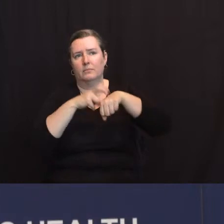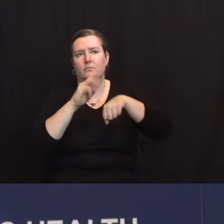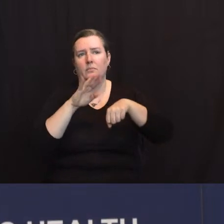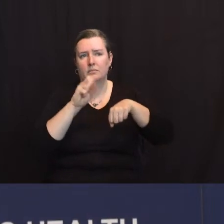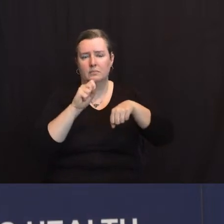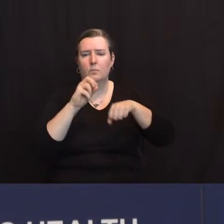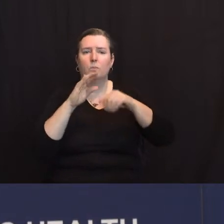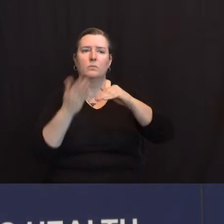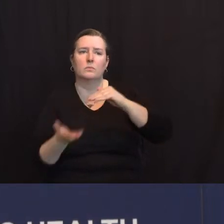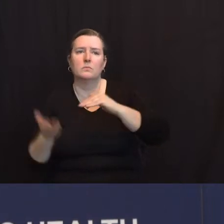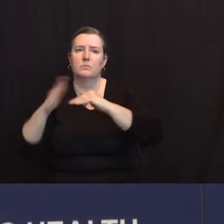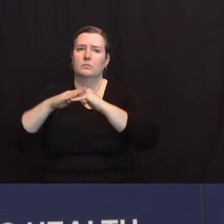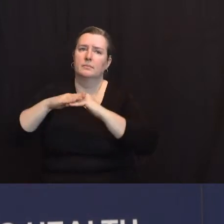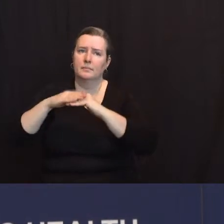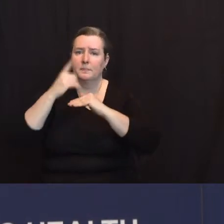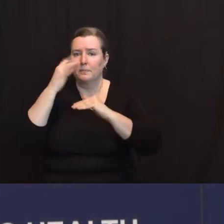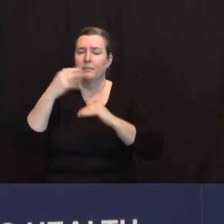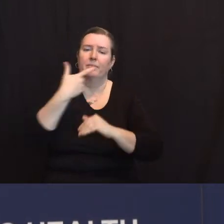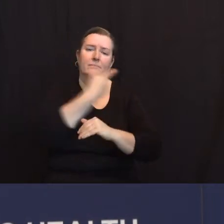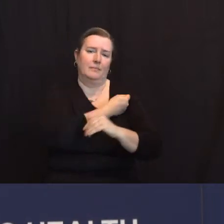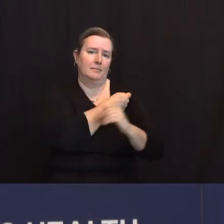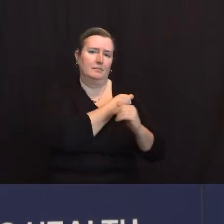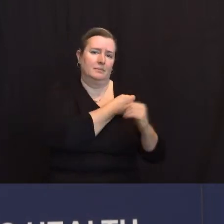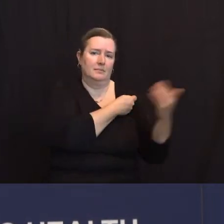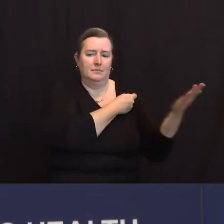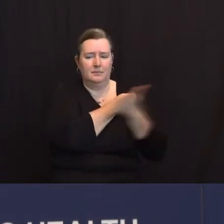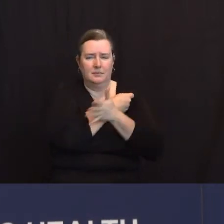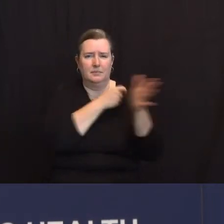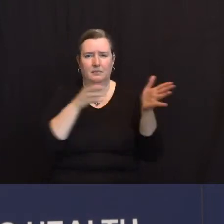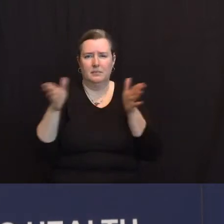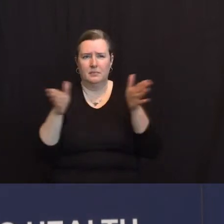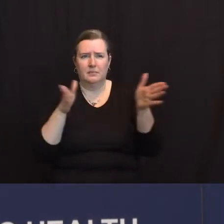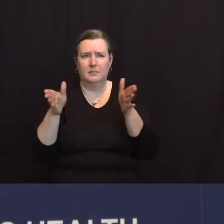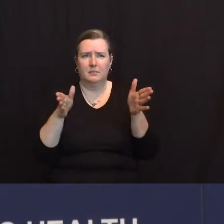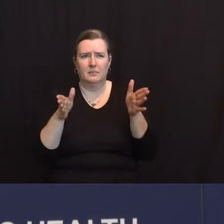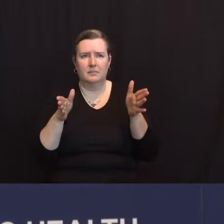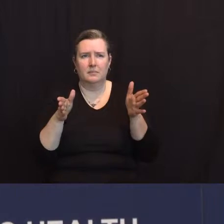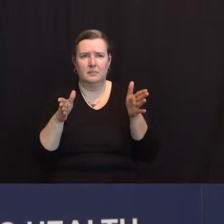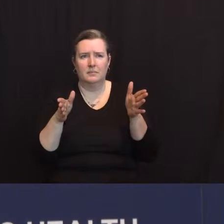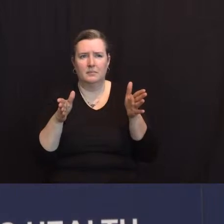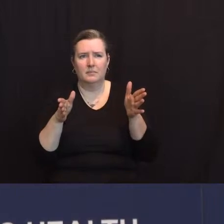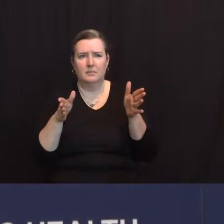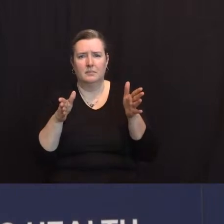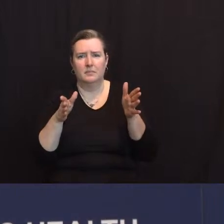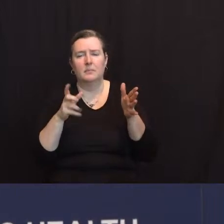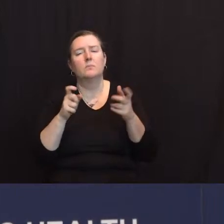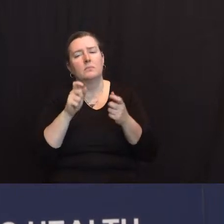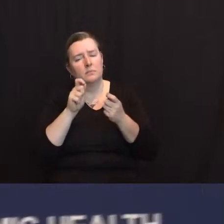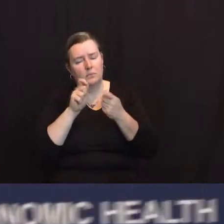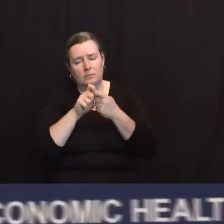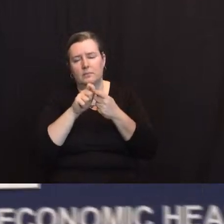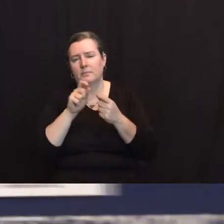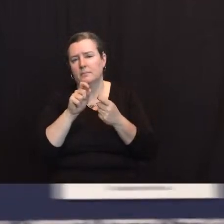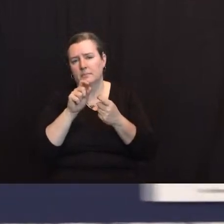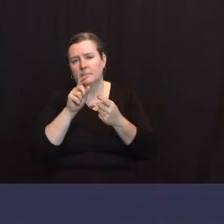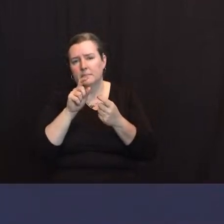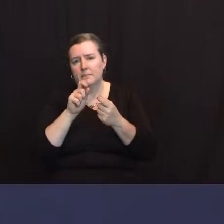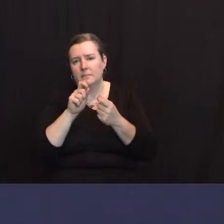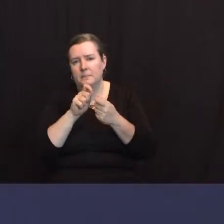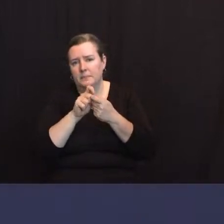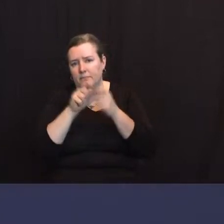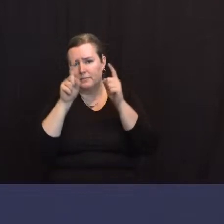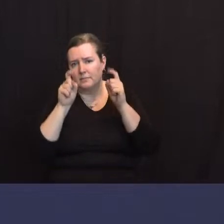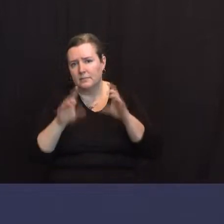So there is a distinguishing test, but you have to specifically request that. Thank you, Dave. Nikita, we're going to wrap up with you. All right, I'm